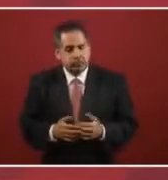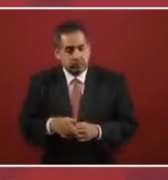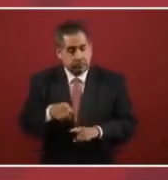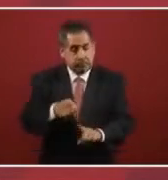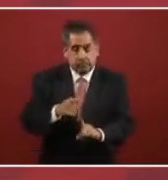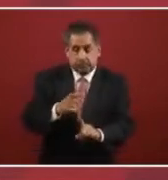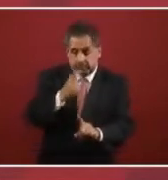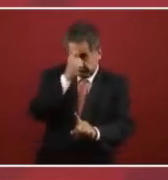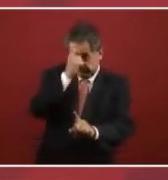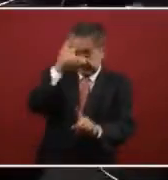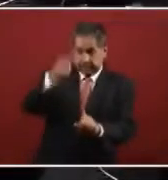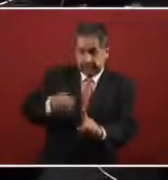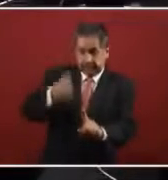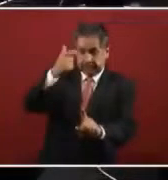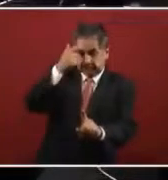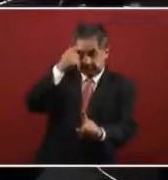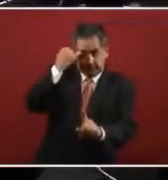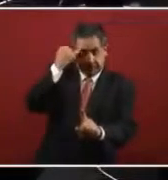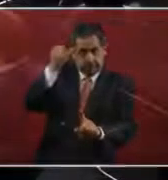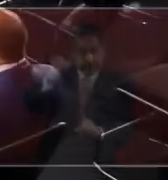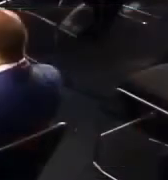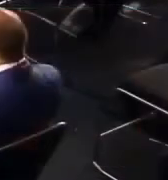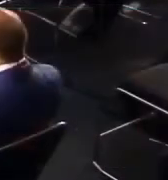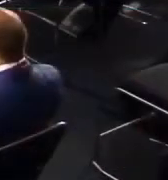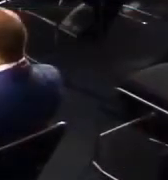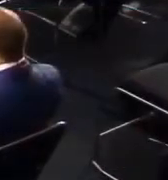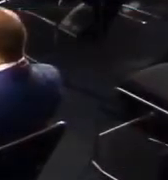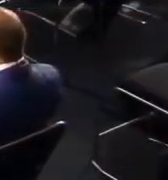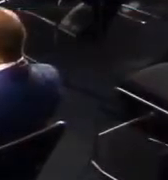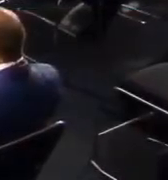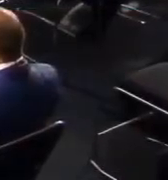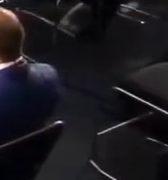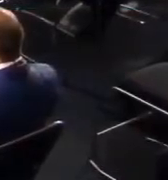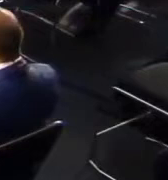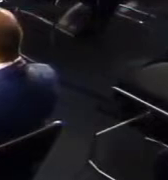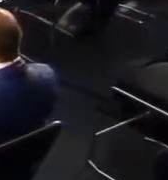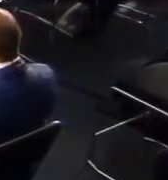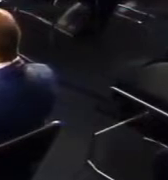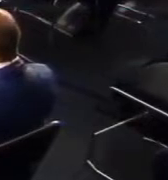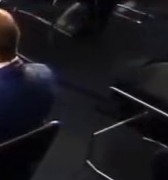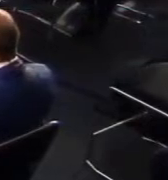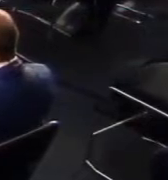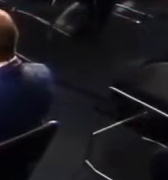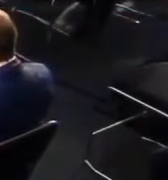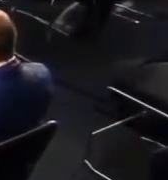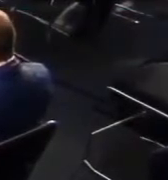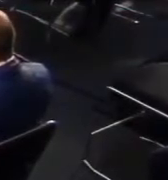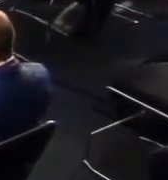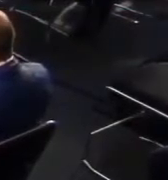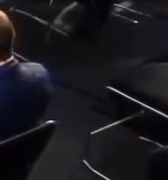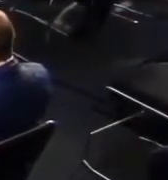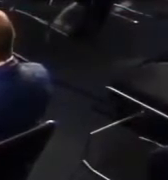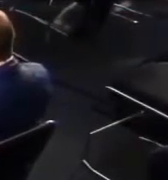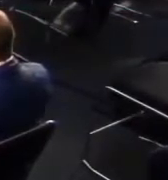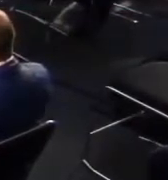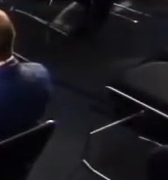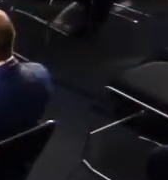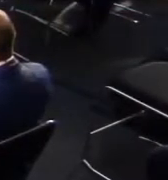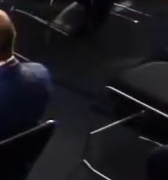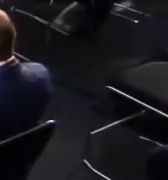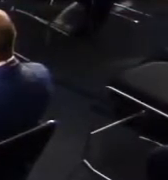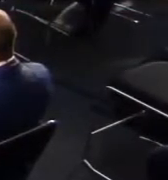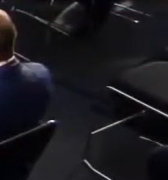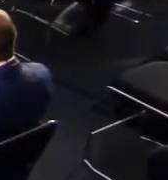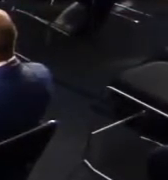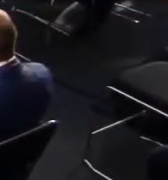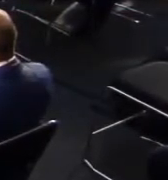salió And he came out de que si en vez del Coneval, that instead of Coneval, si ya se tenía al INEGI, if